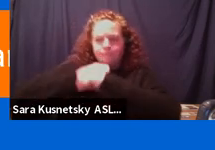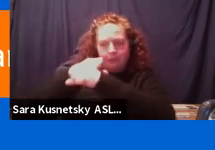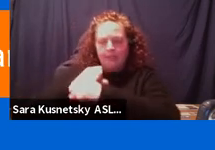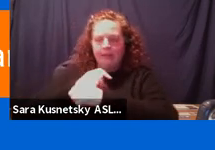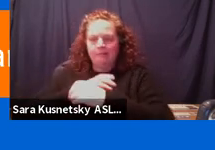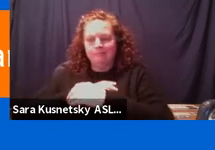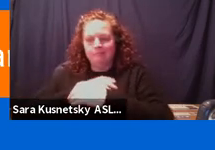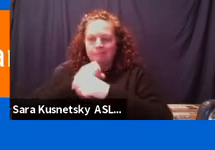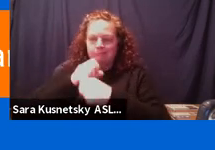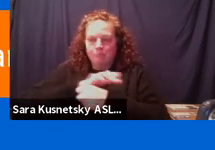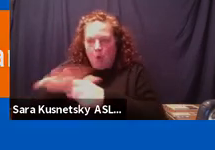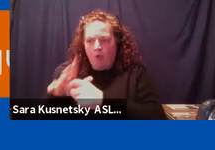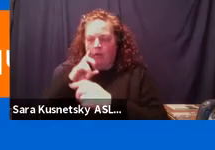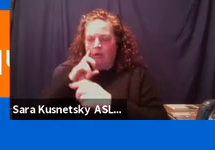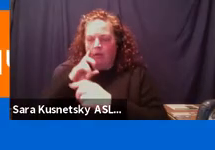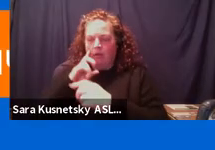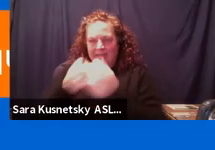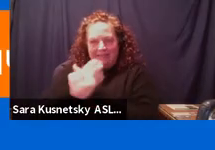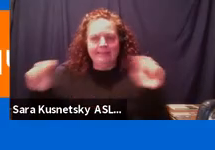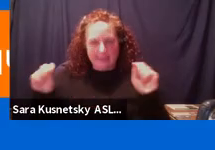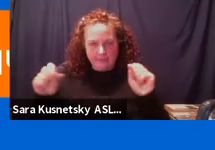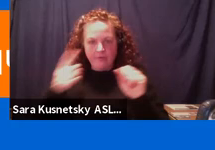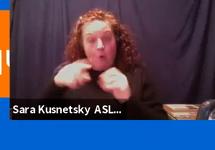the physical needs of buildings.